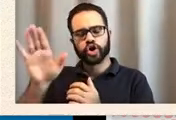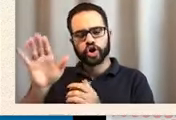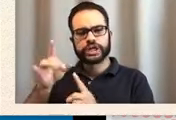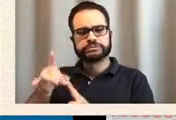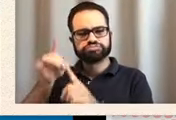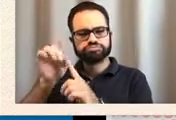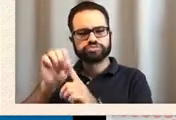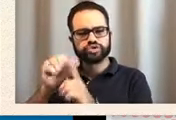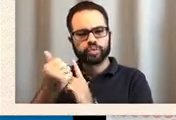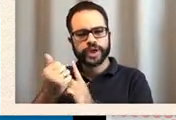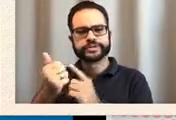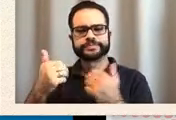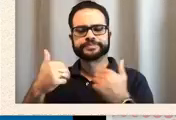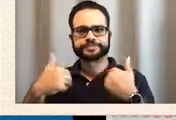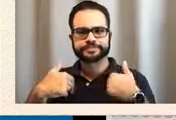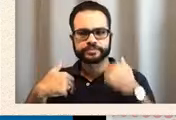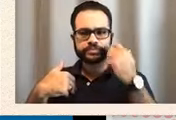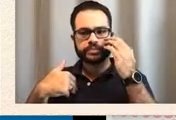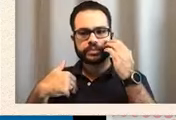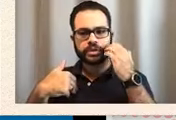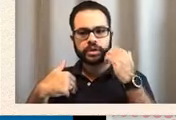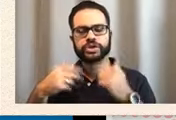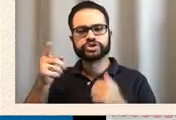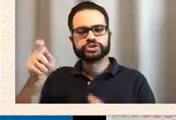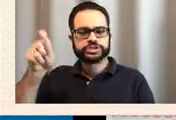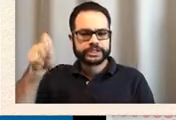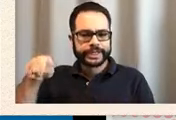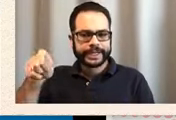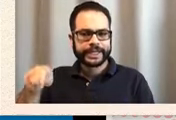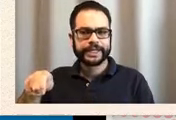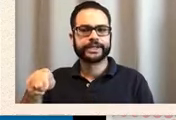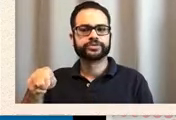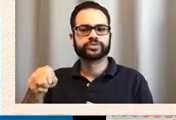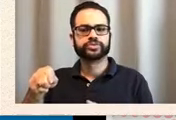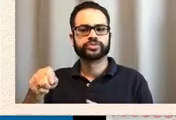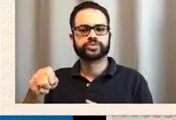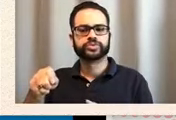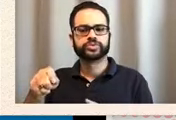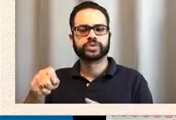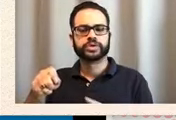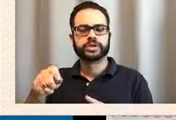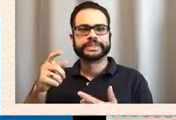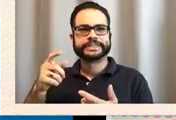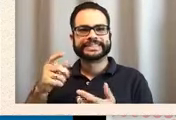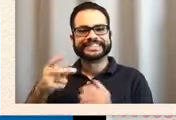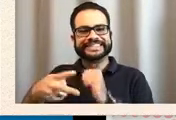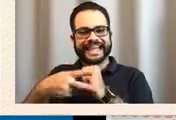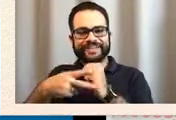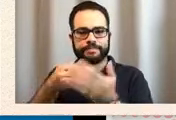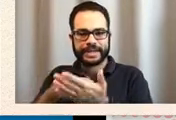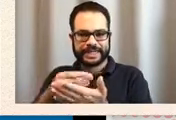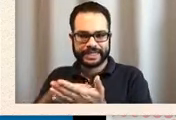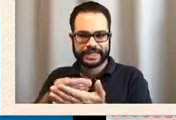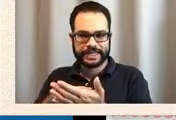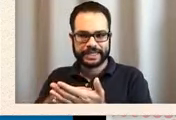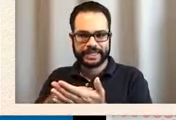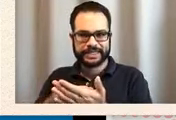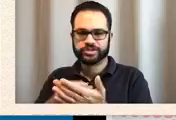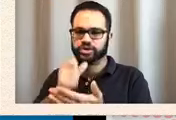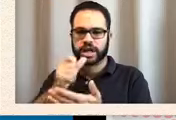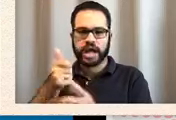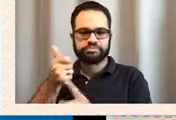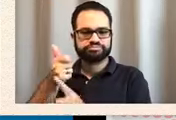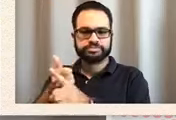she had a situation where she needed to spend down money or be able to save money so she didn't impact her